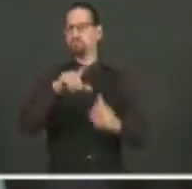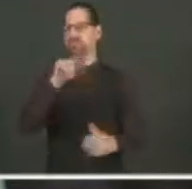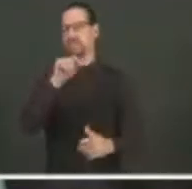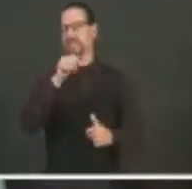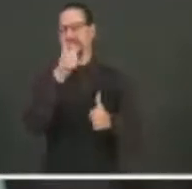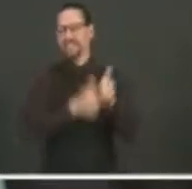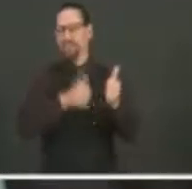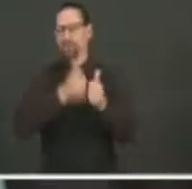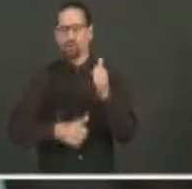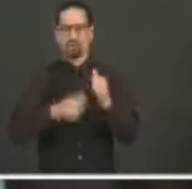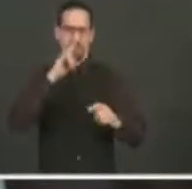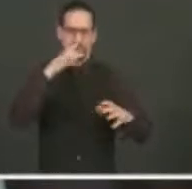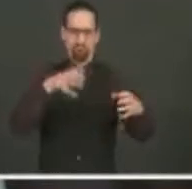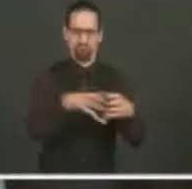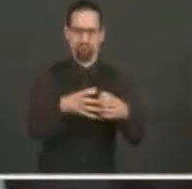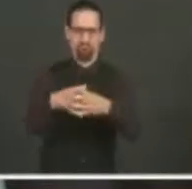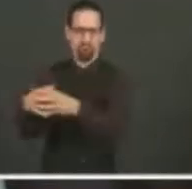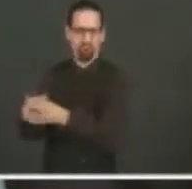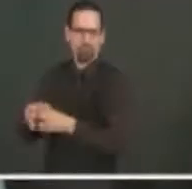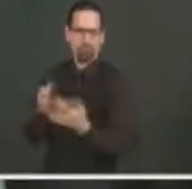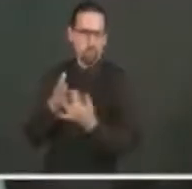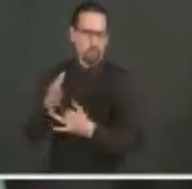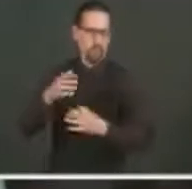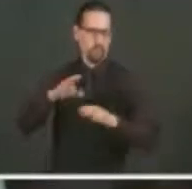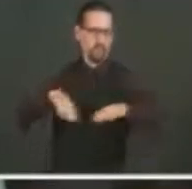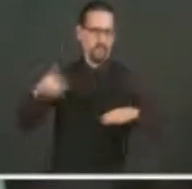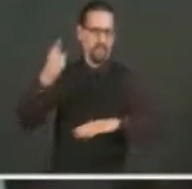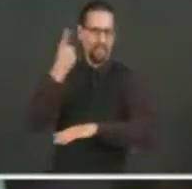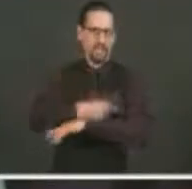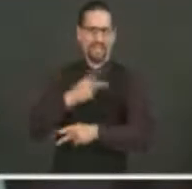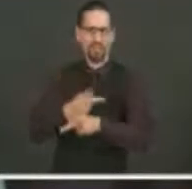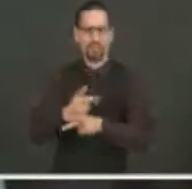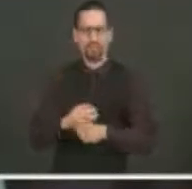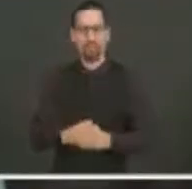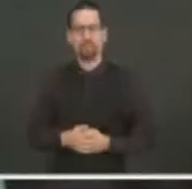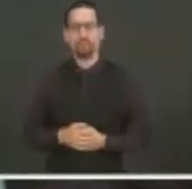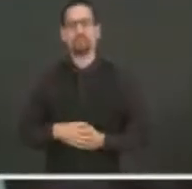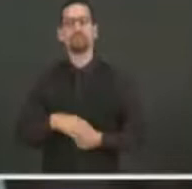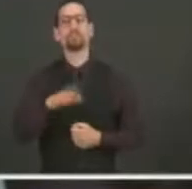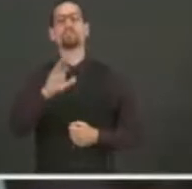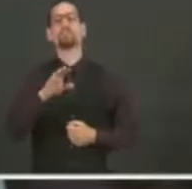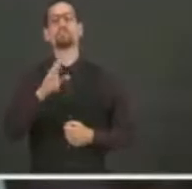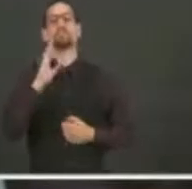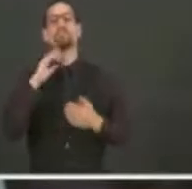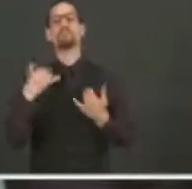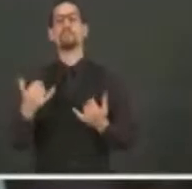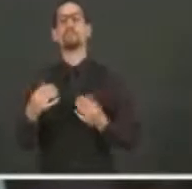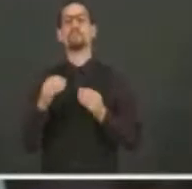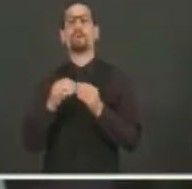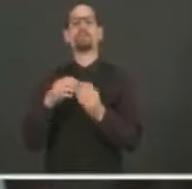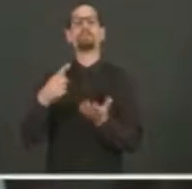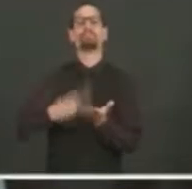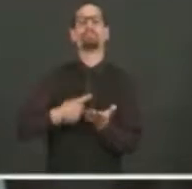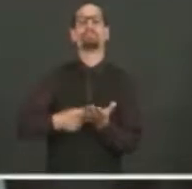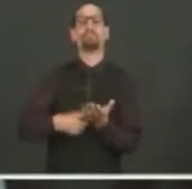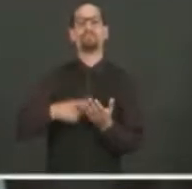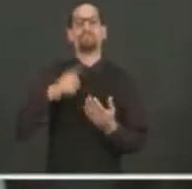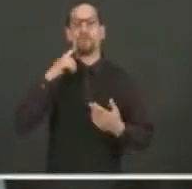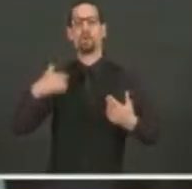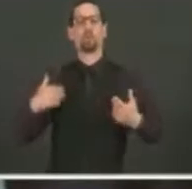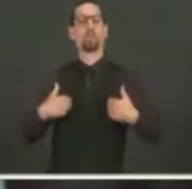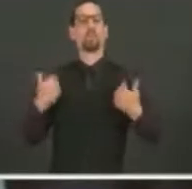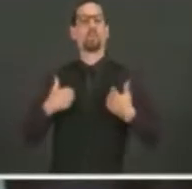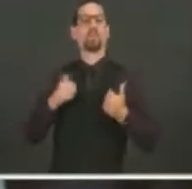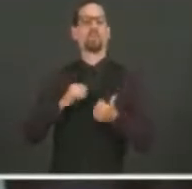Next week, I will be back to you with more information about youth sports guidance for phase 3 and